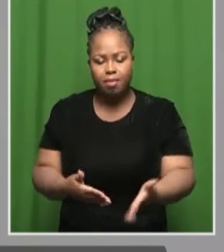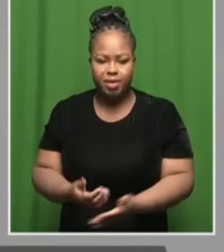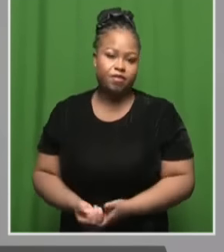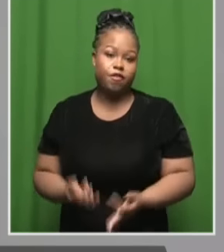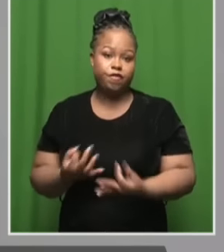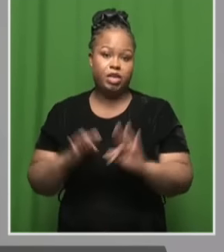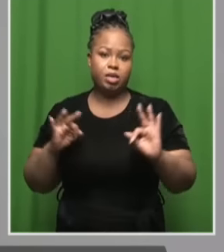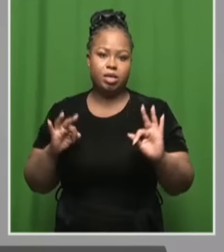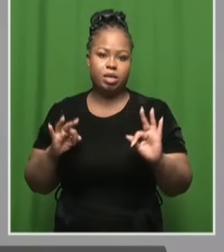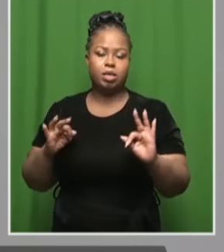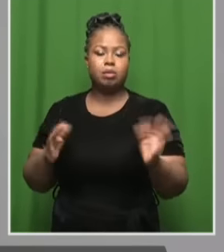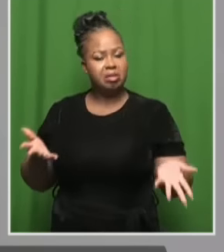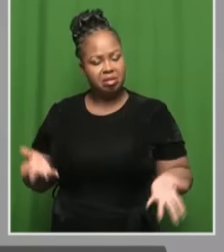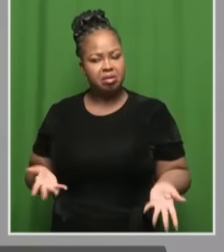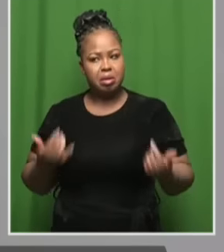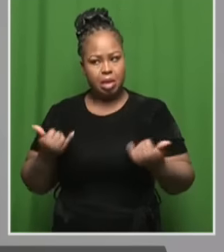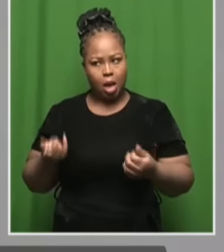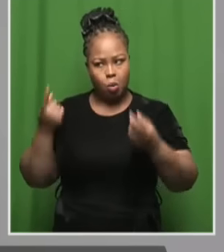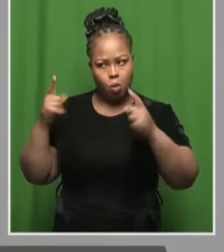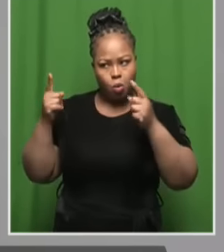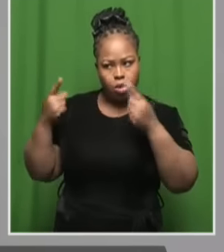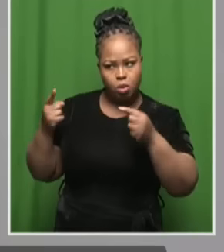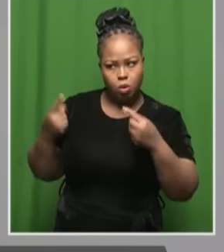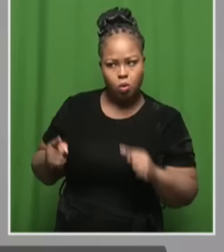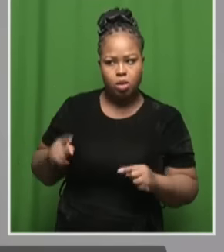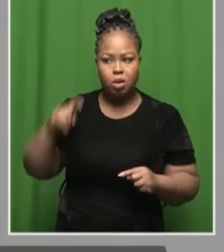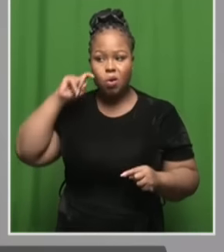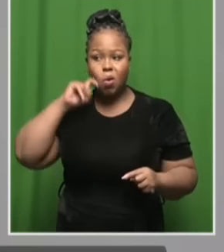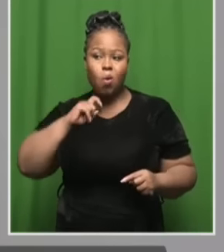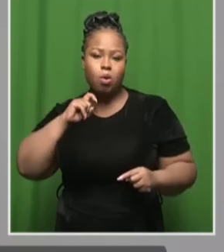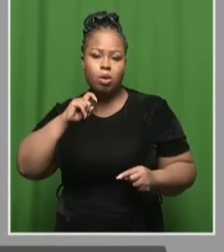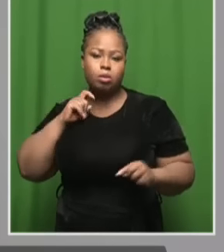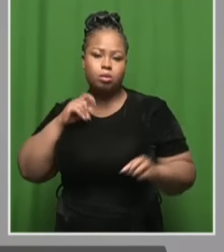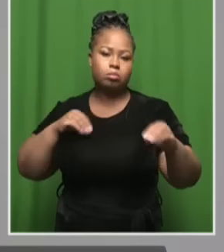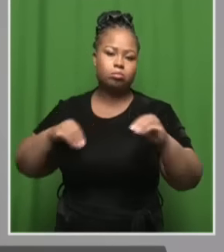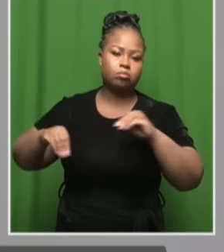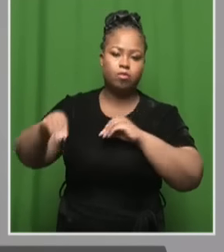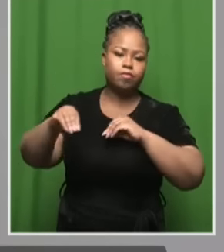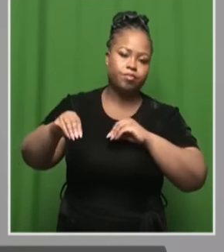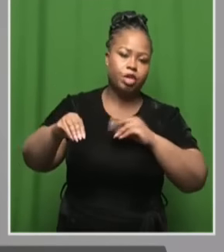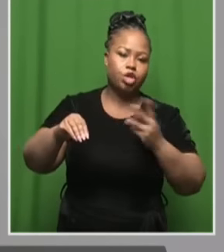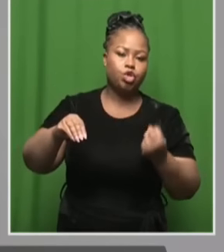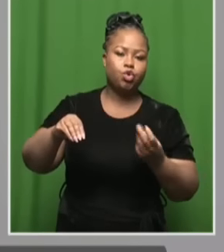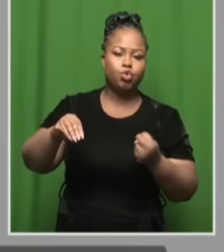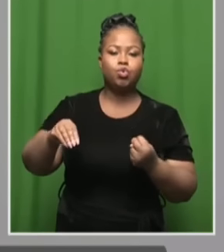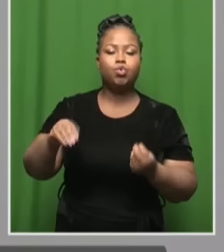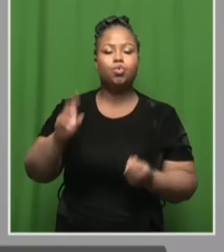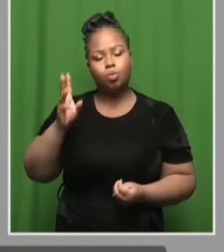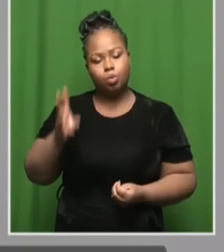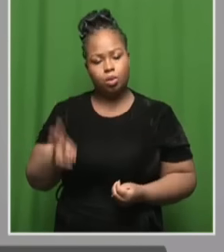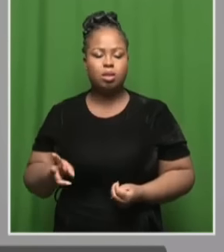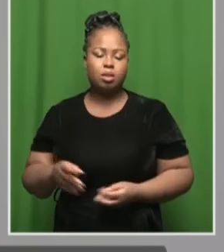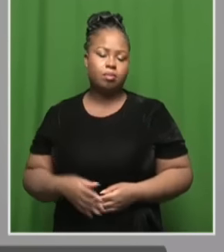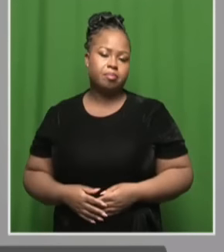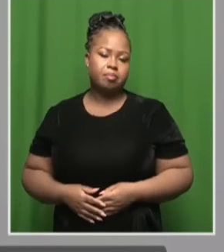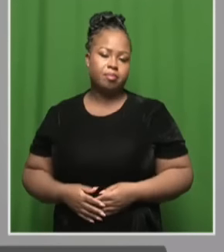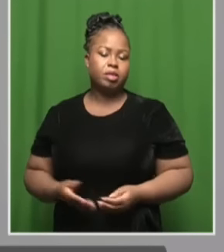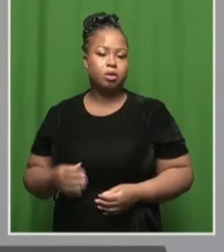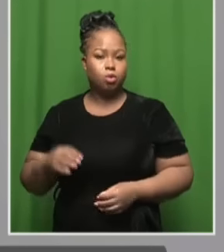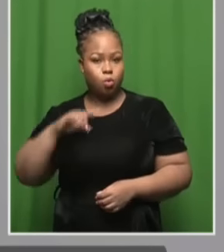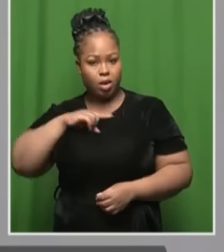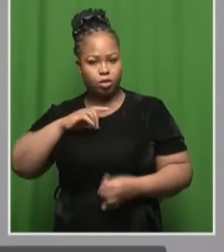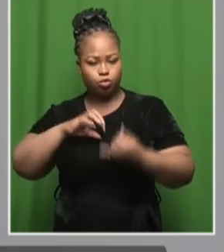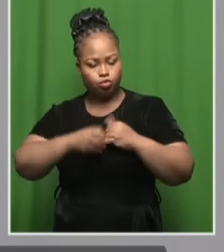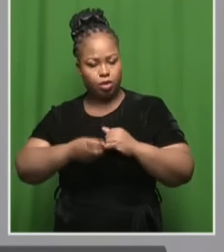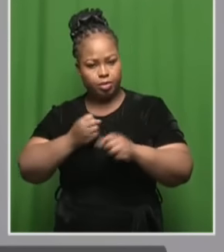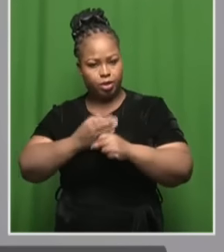conducting meter audits. They are replacing those meters with new meters that are already converted to key revision number